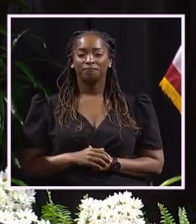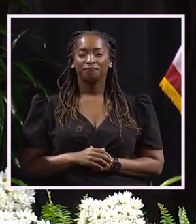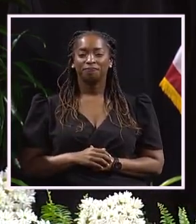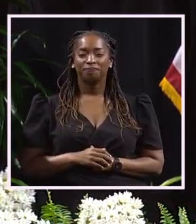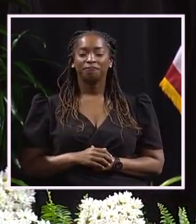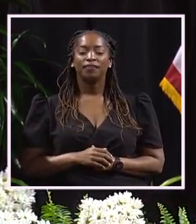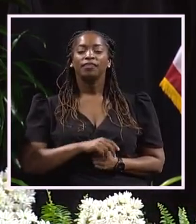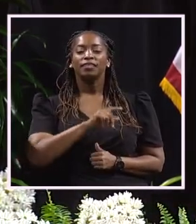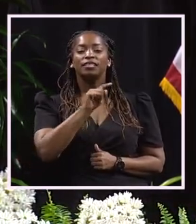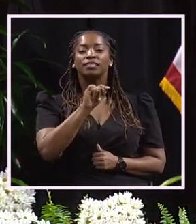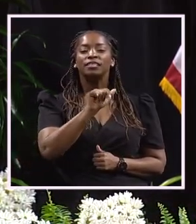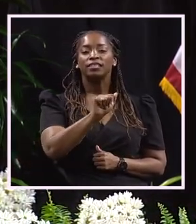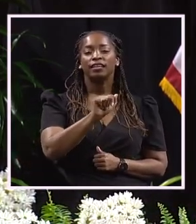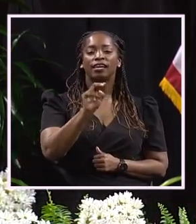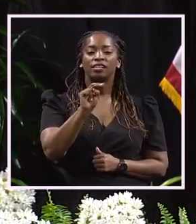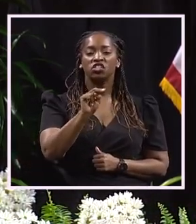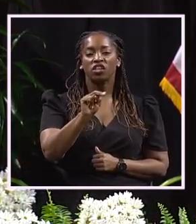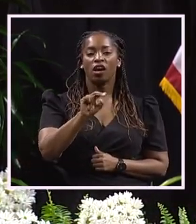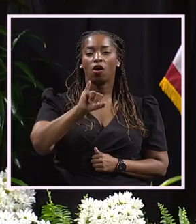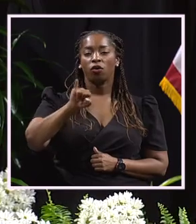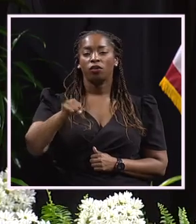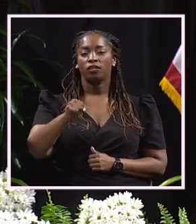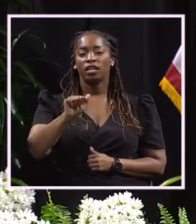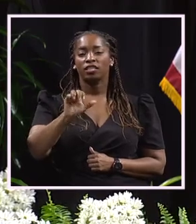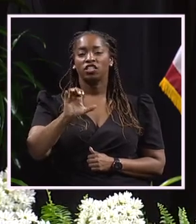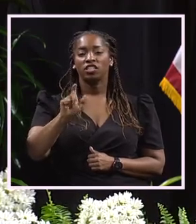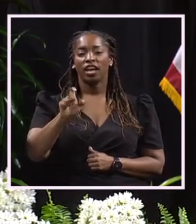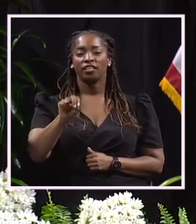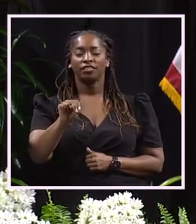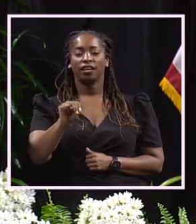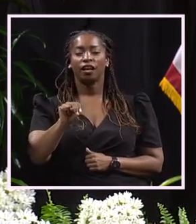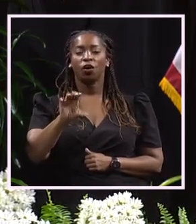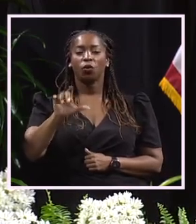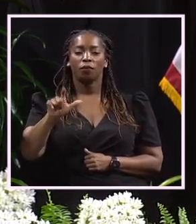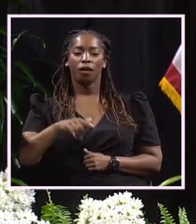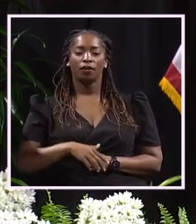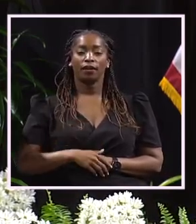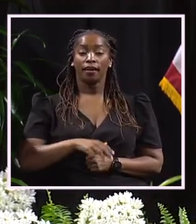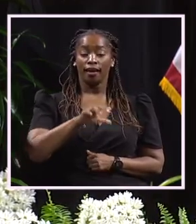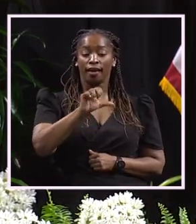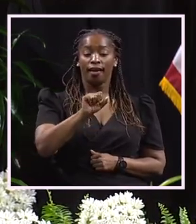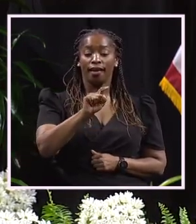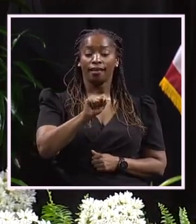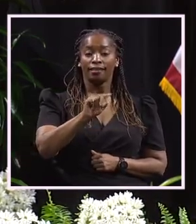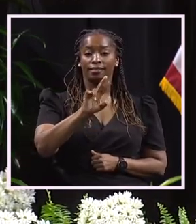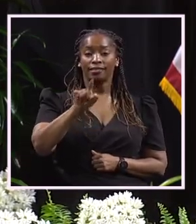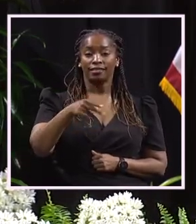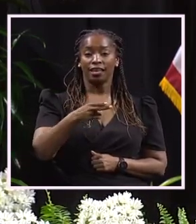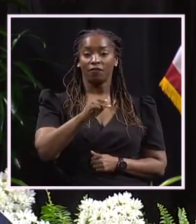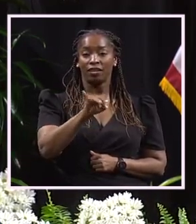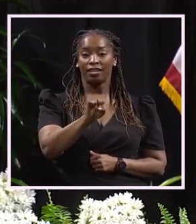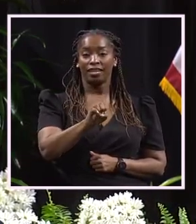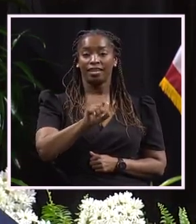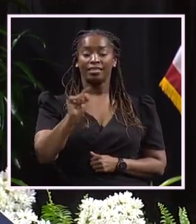Tia Nichelle Jackson, cum laude. Stephanie Tiara Atkinson.